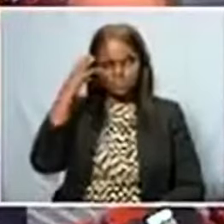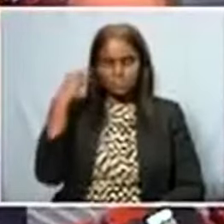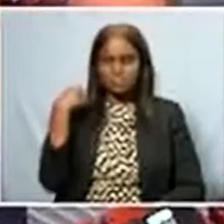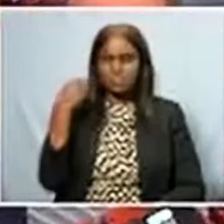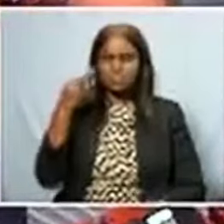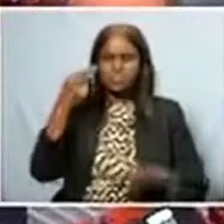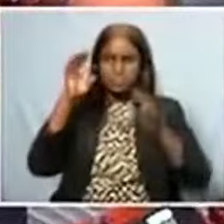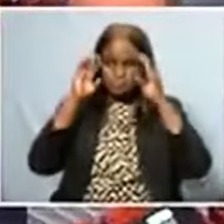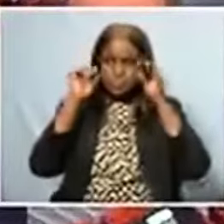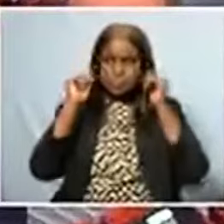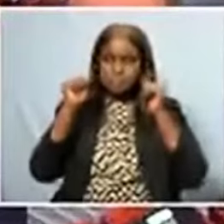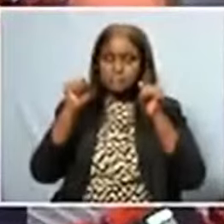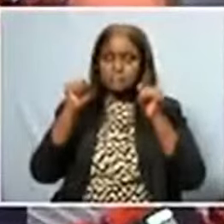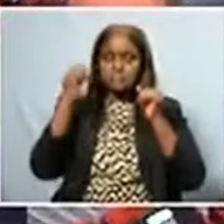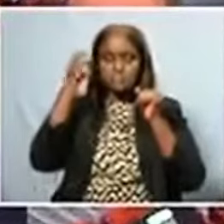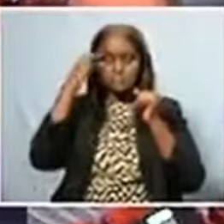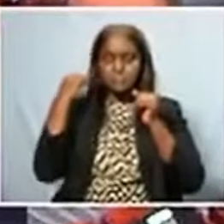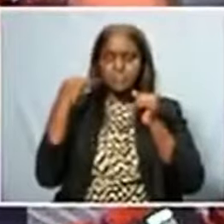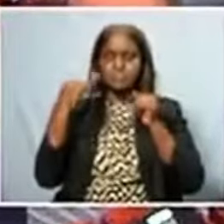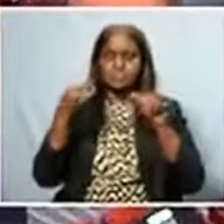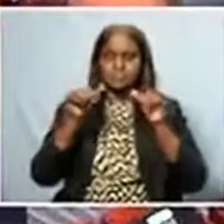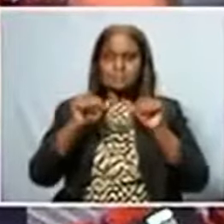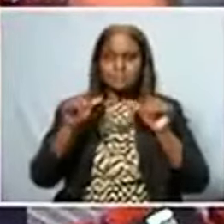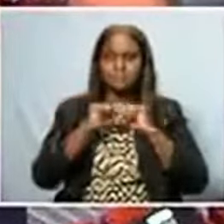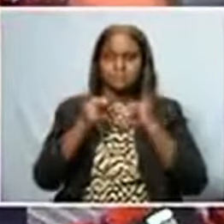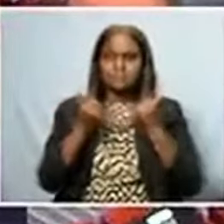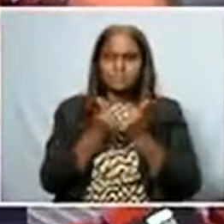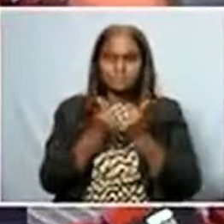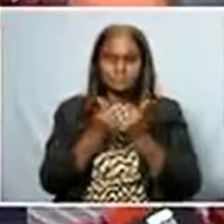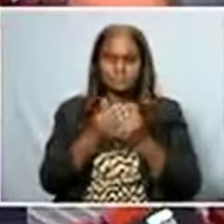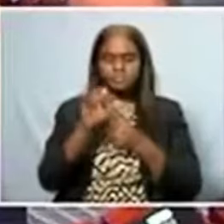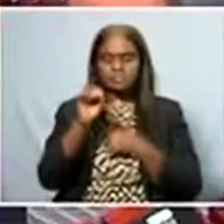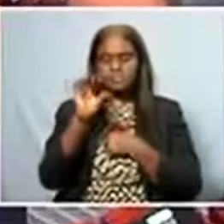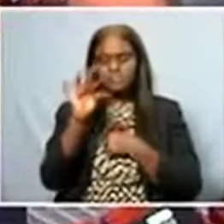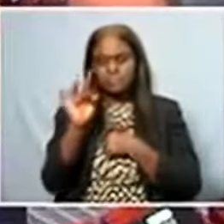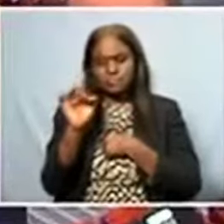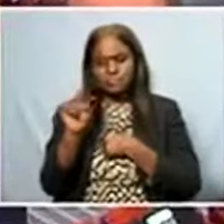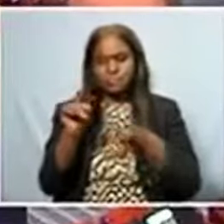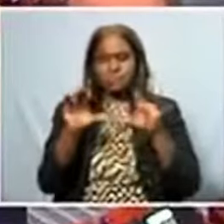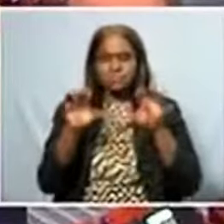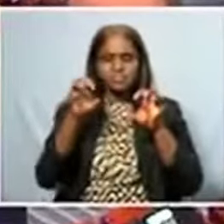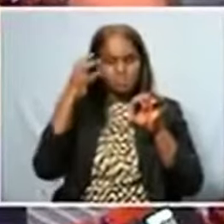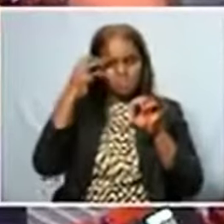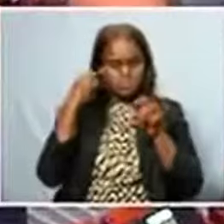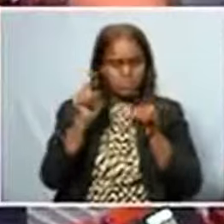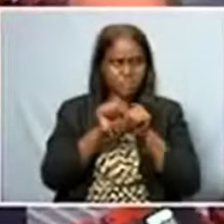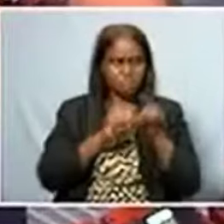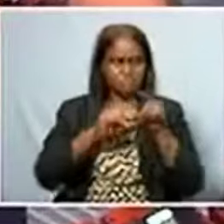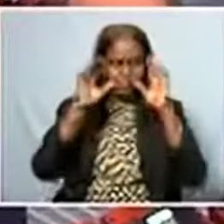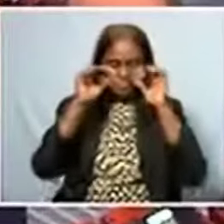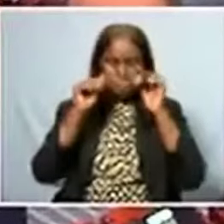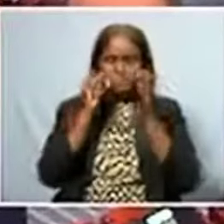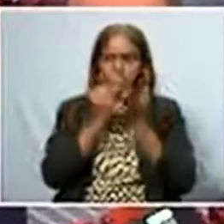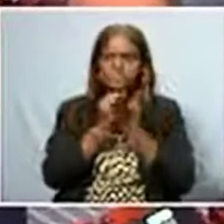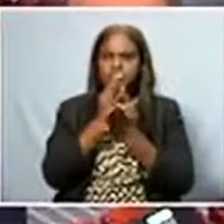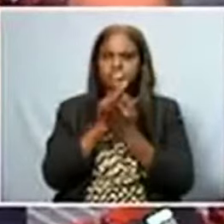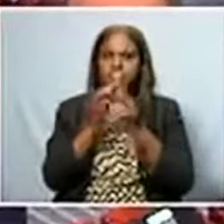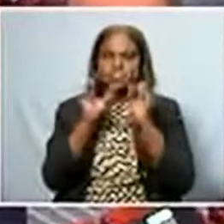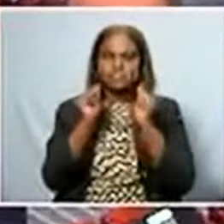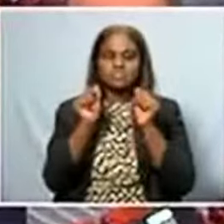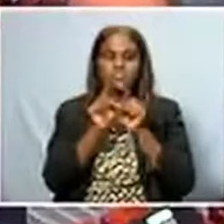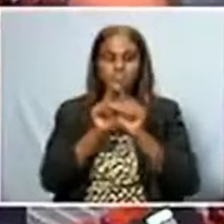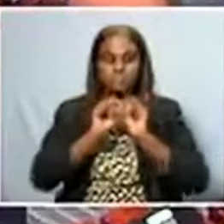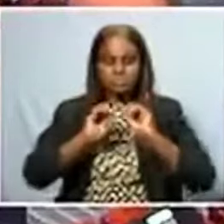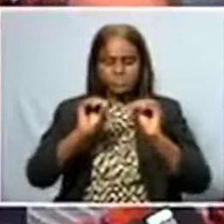Head 07, Office of the Auditor General. Head 08, Cabinet Office, Office of the President. Head 09,